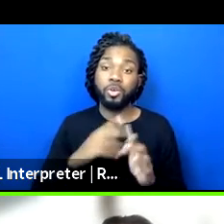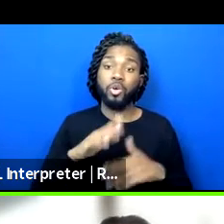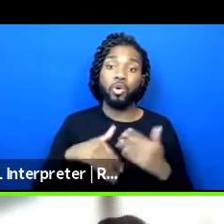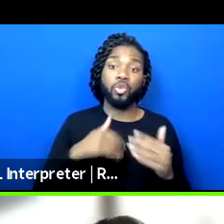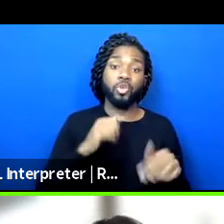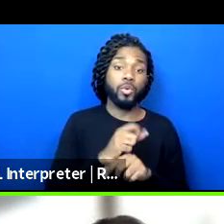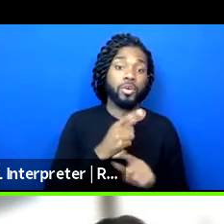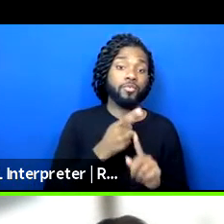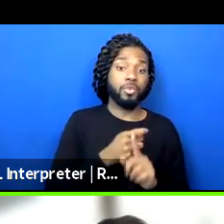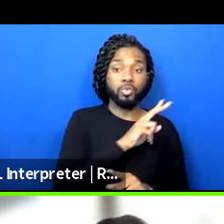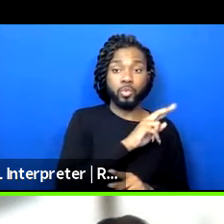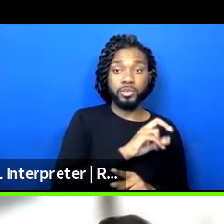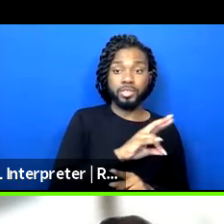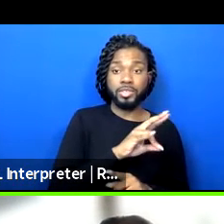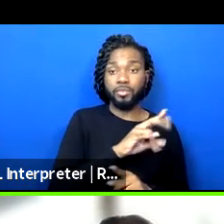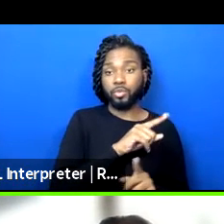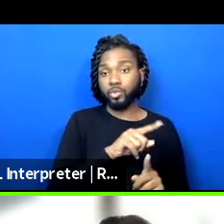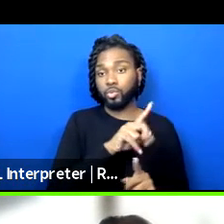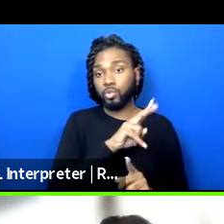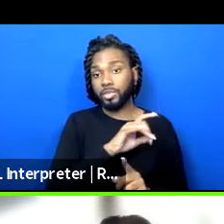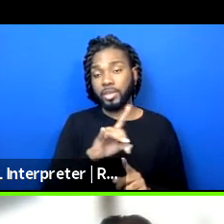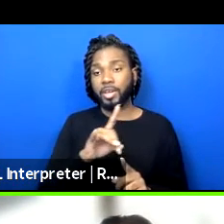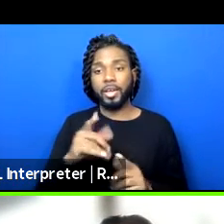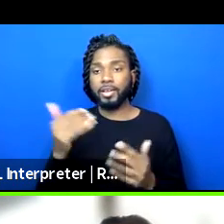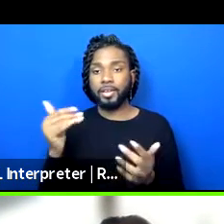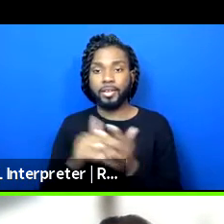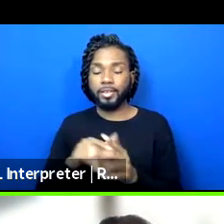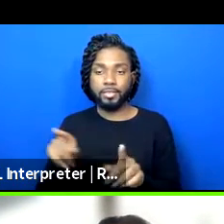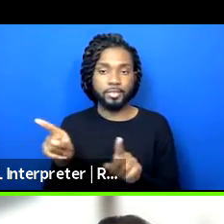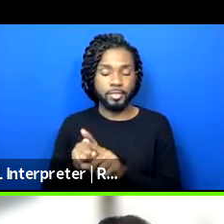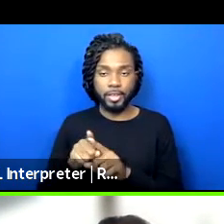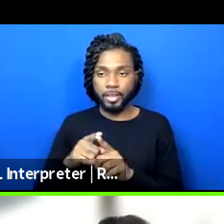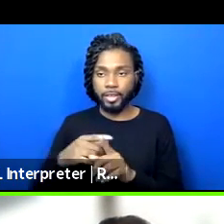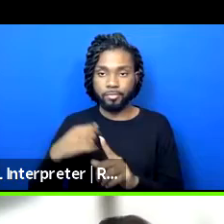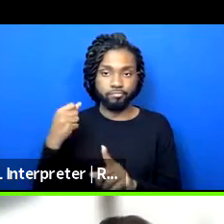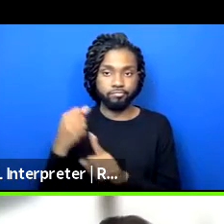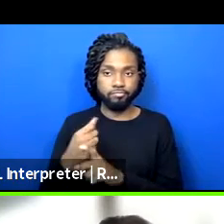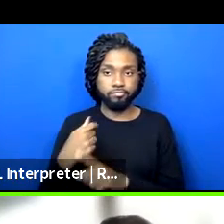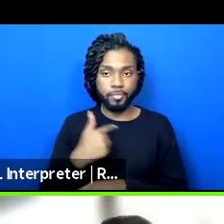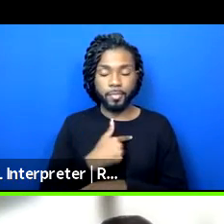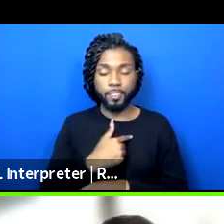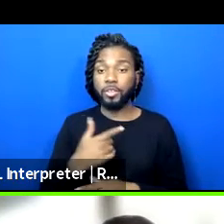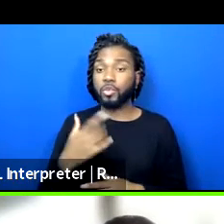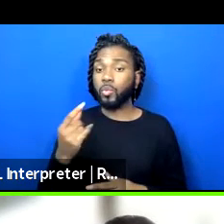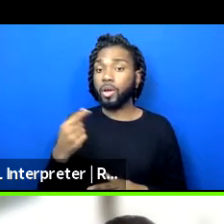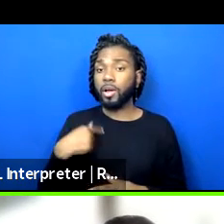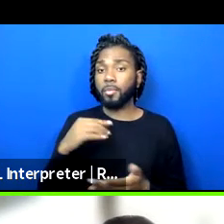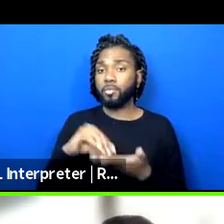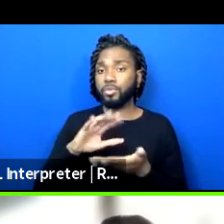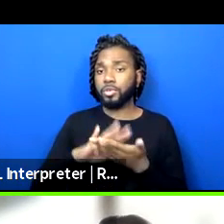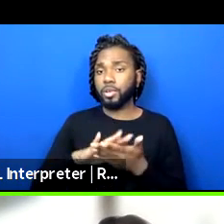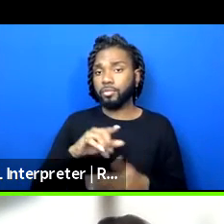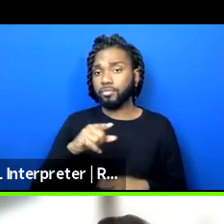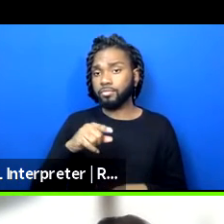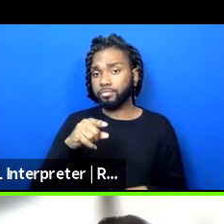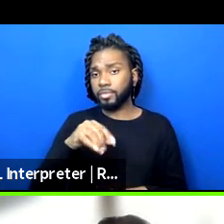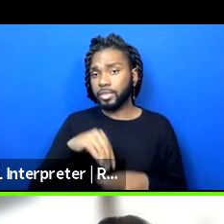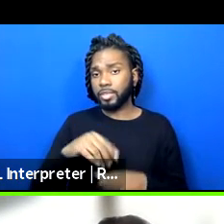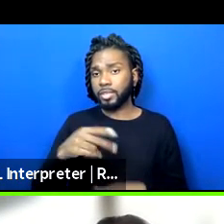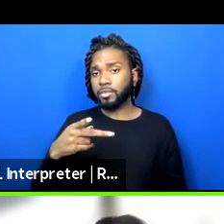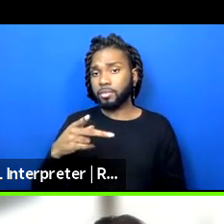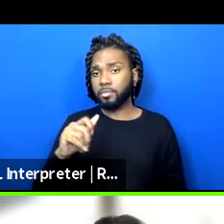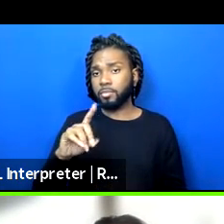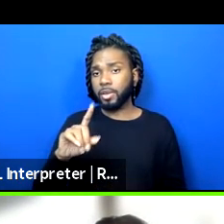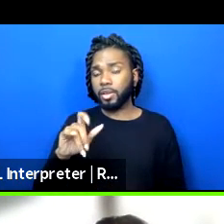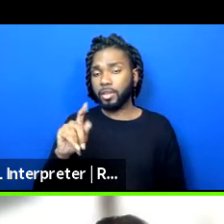2008, bottomed out underneath us. And what I also mentioned in the Padlet was, I'm in my mid-30s.